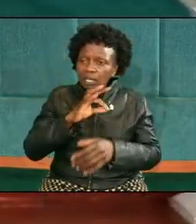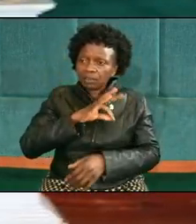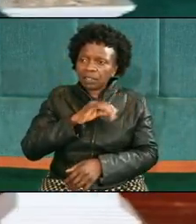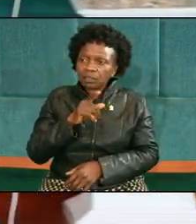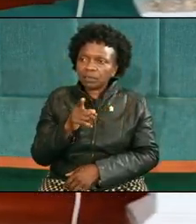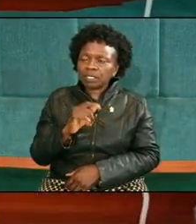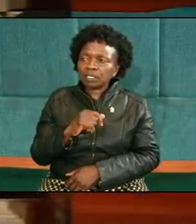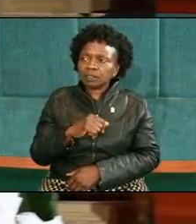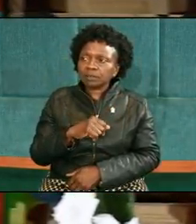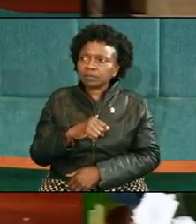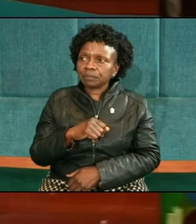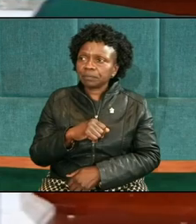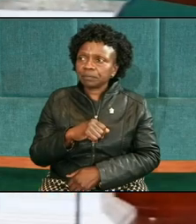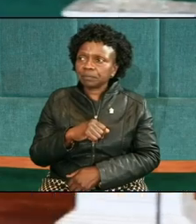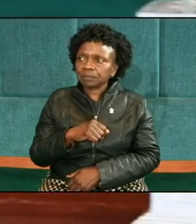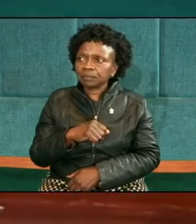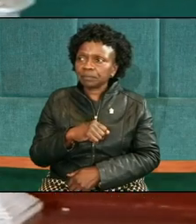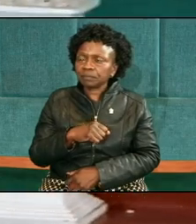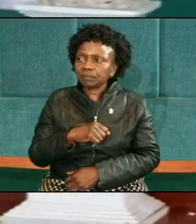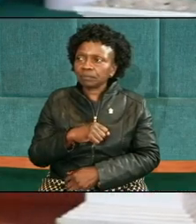that.